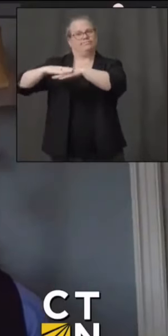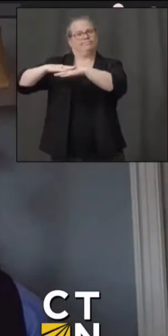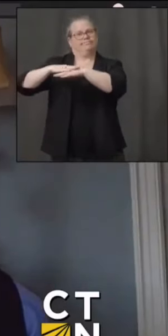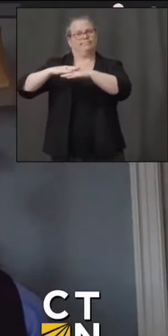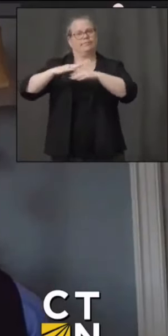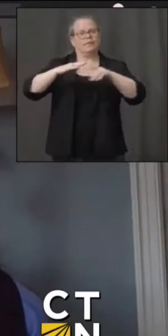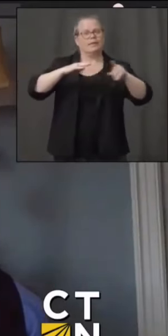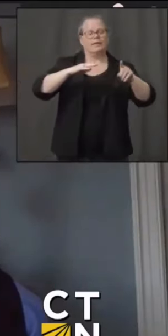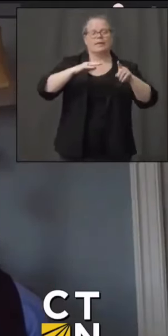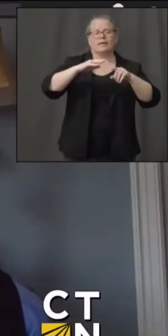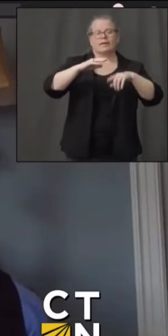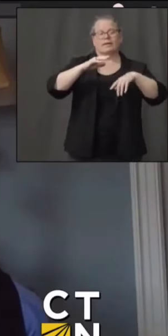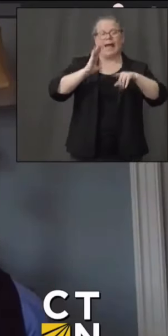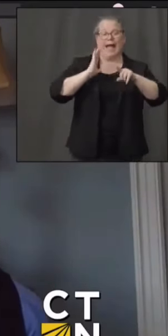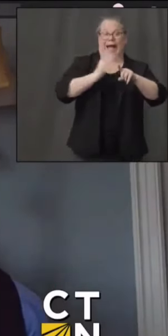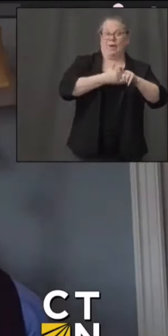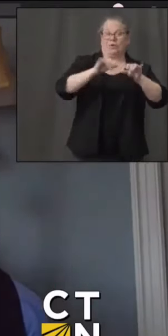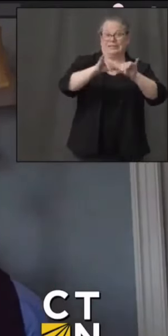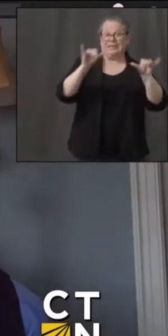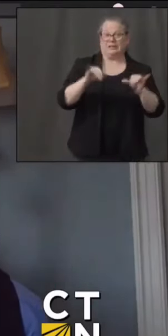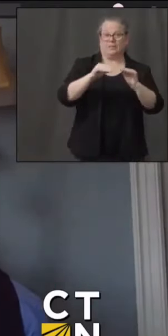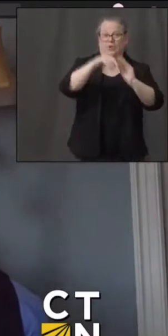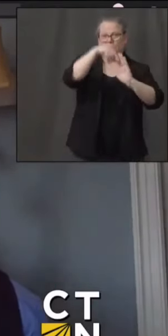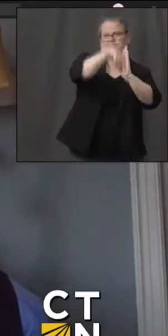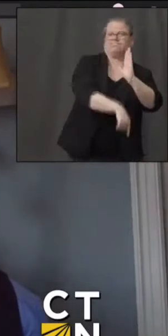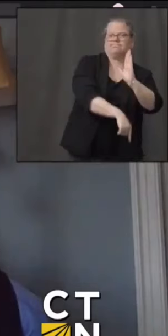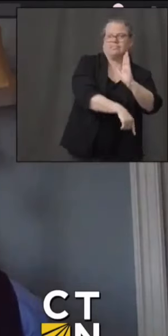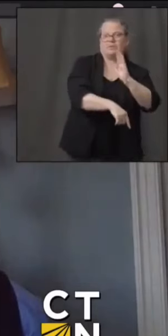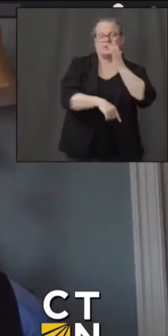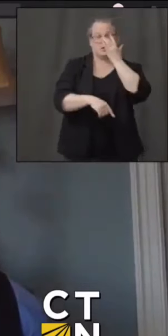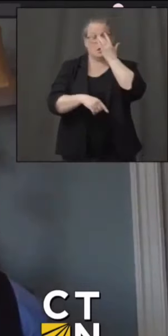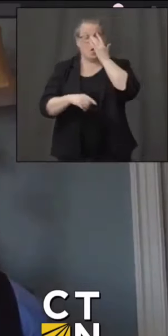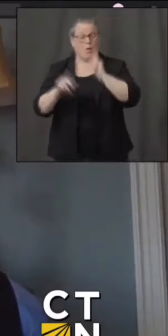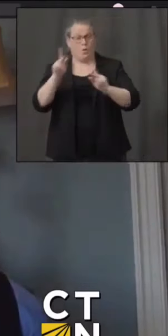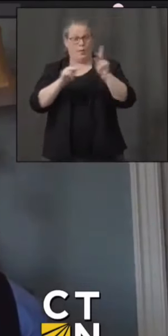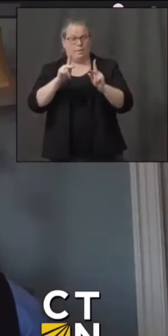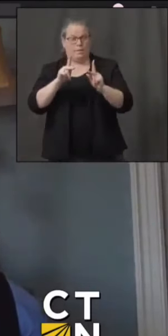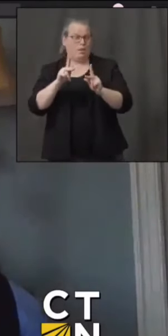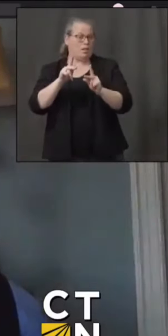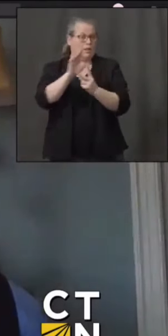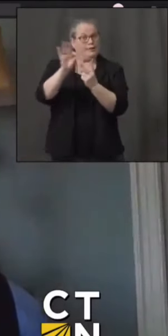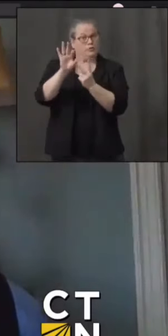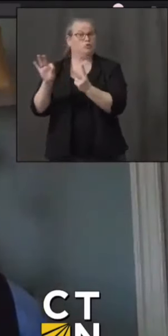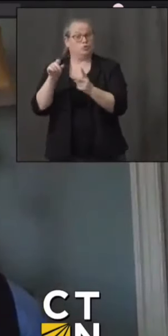will choose which of these systems they decide to participate in.